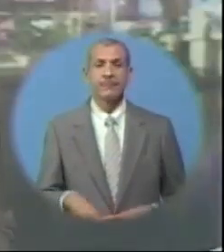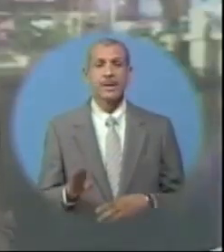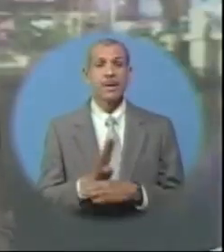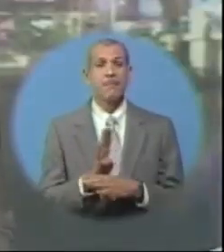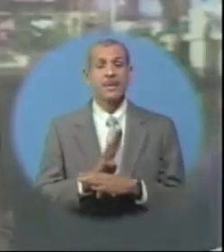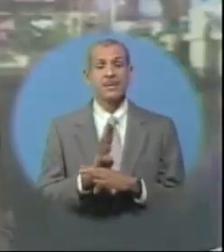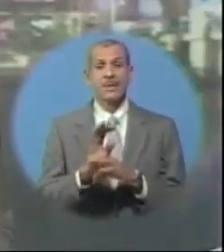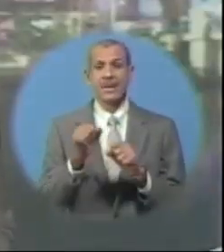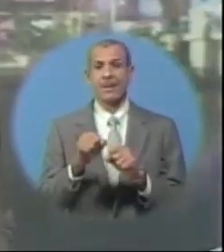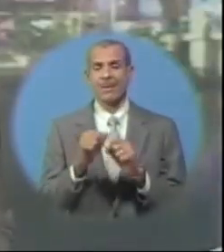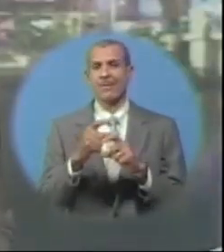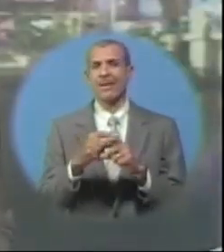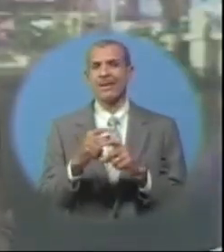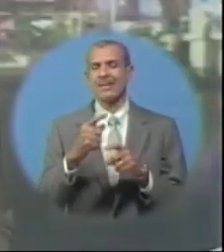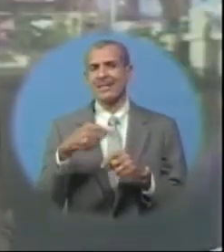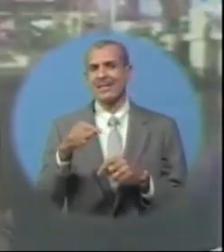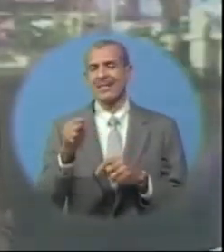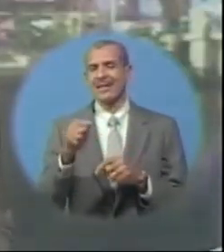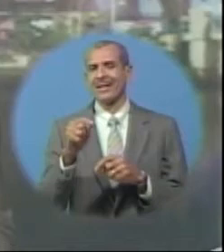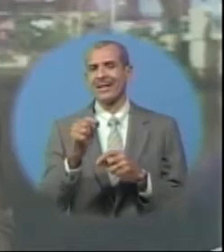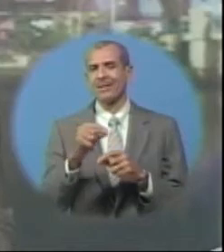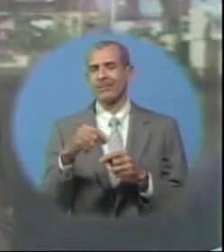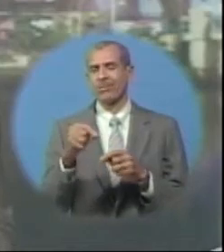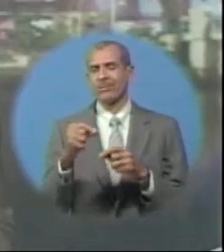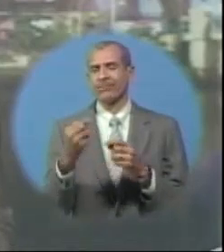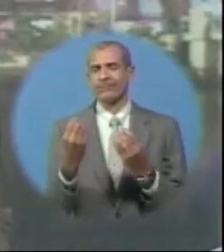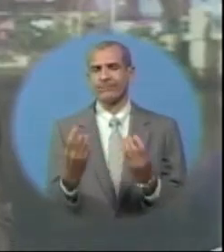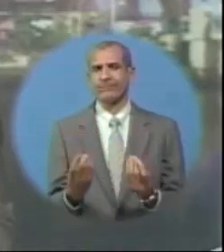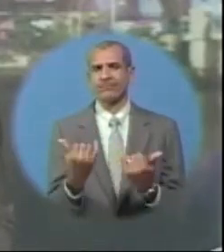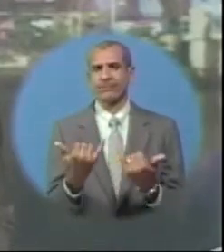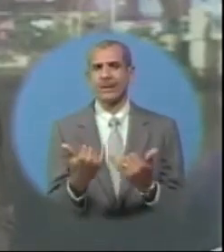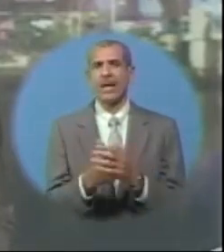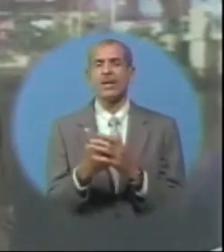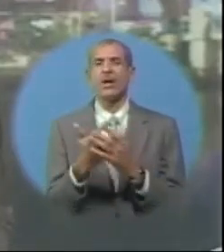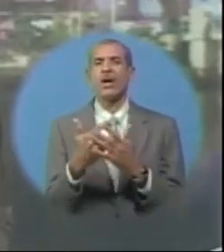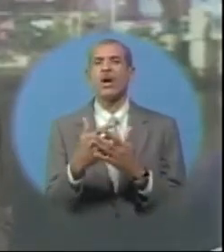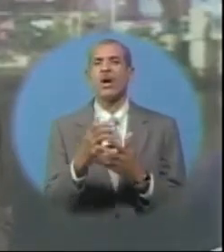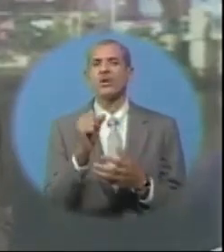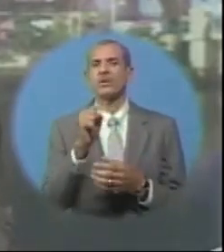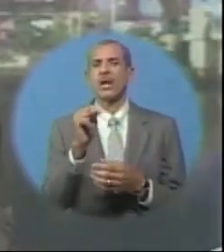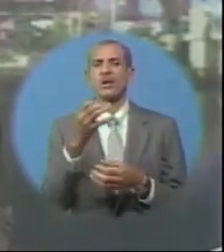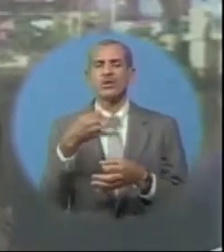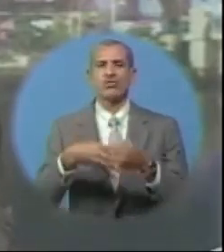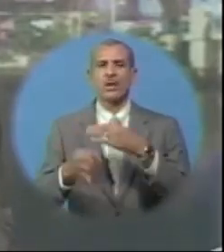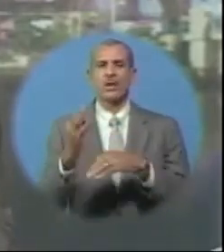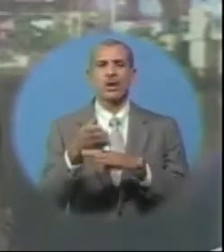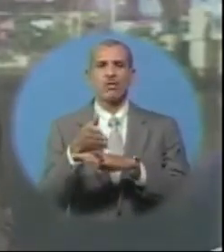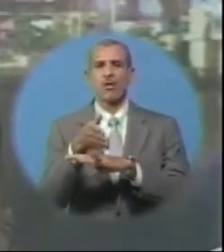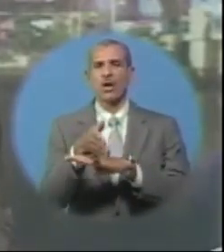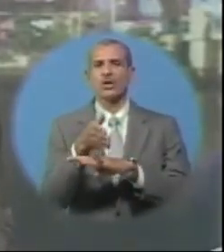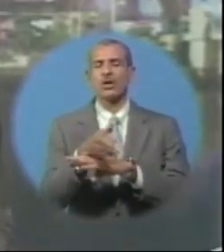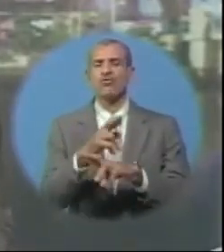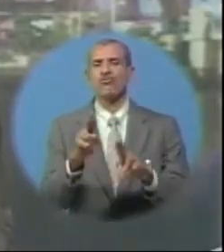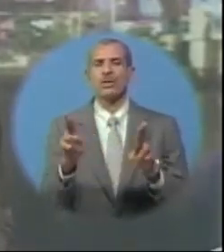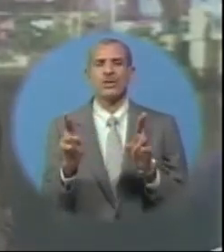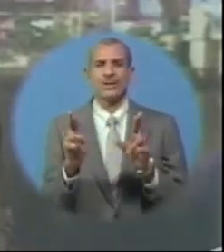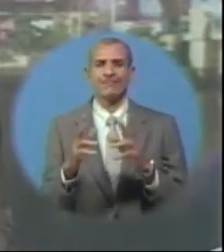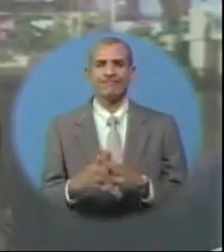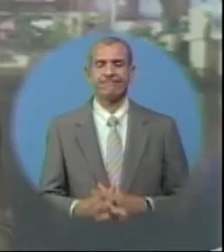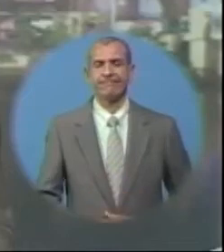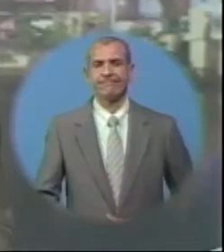Businesses can begin to sign up immediately. Time now to take a look at how stocks traded on selected exchanges across the